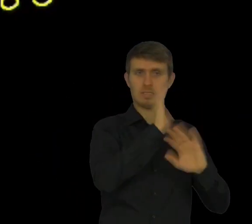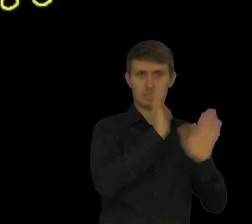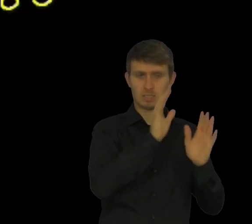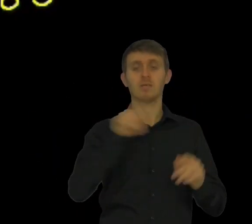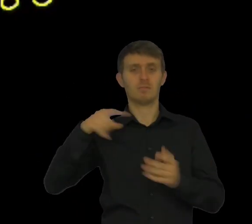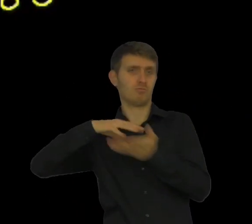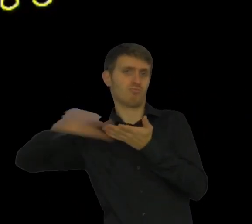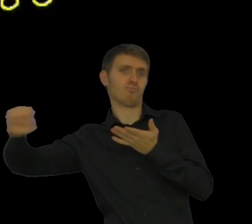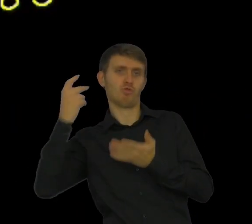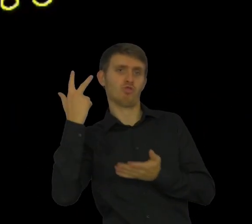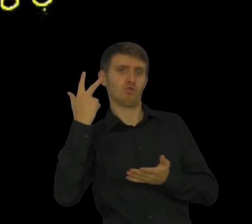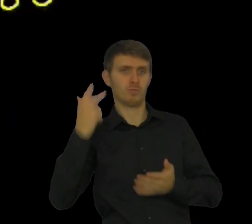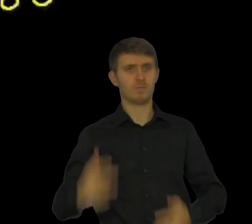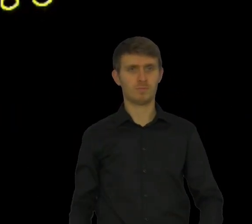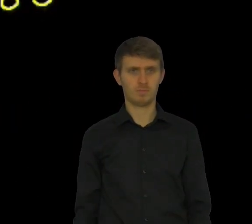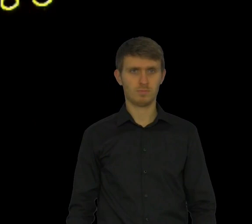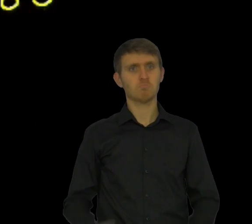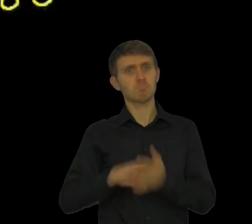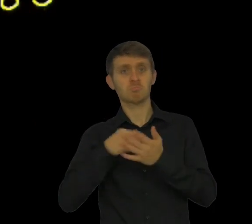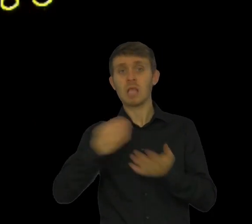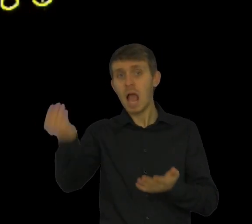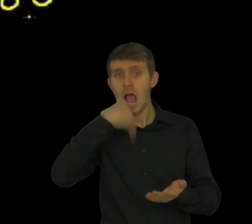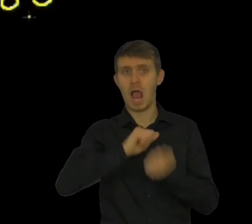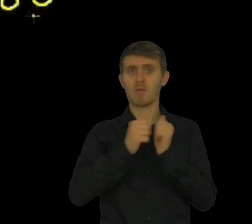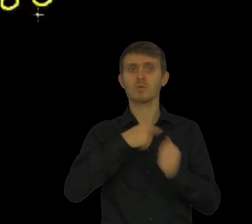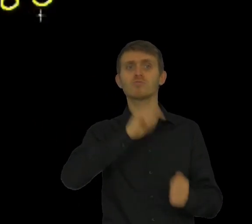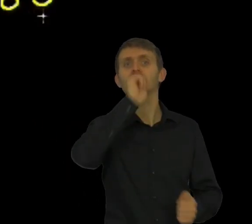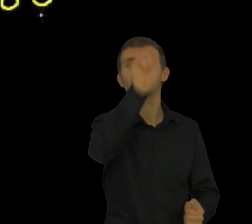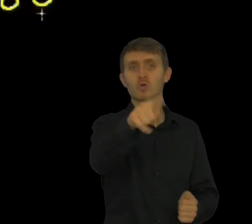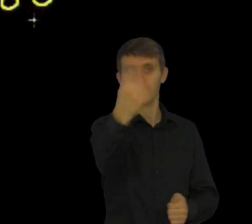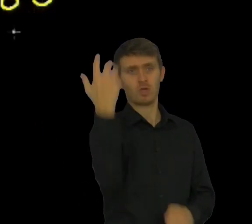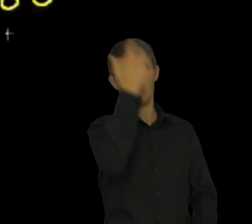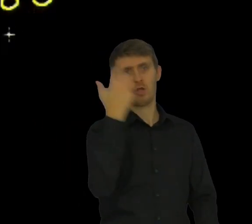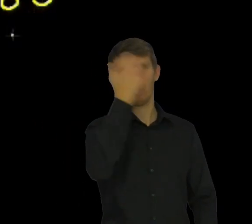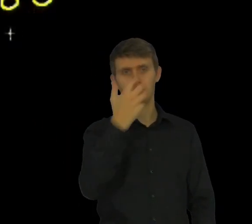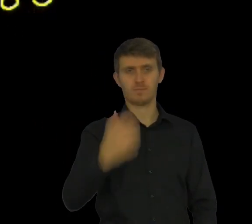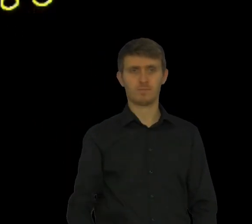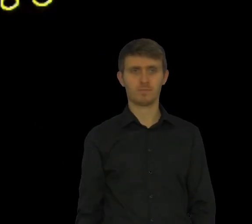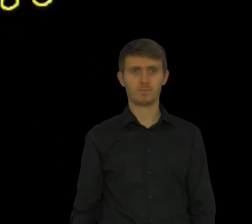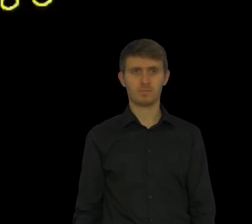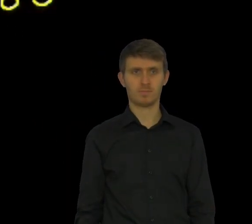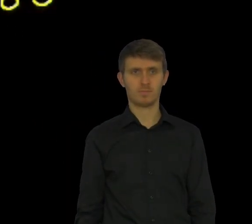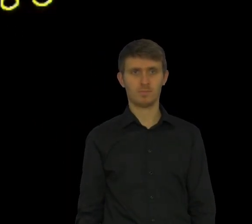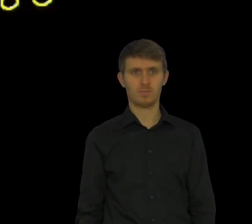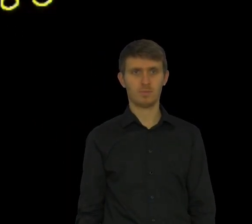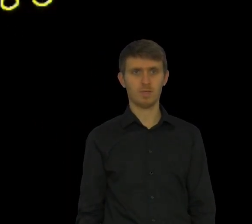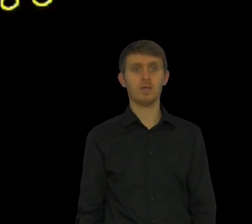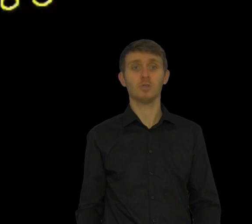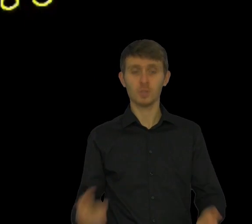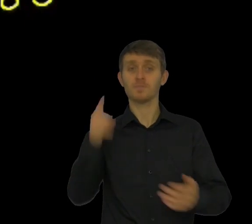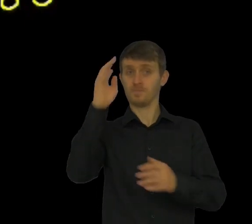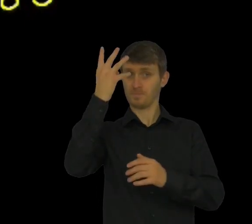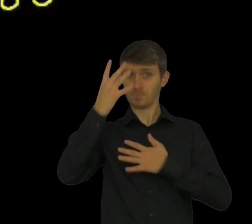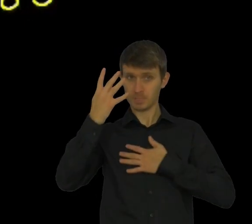getting seven I'm going to take three away so maybe I'm eating them or maybe I'm giving them to you for in exchange for watching these